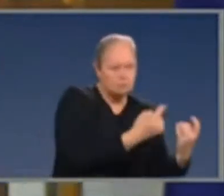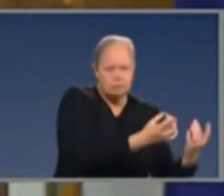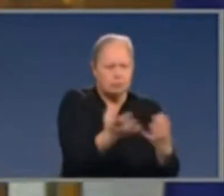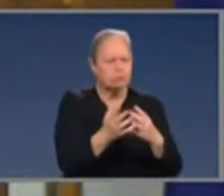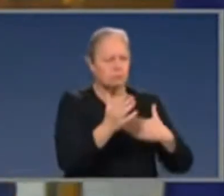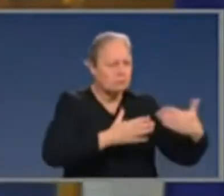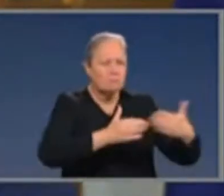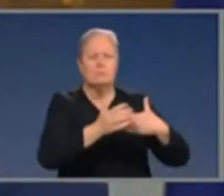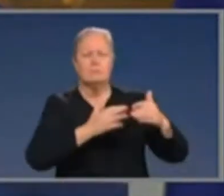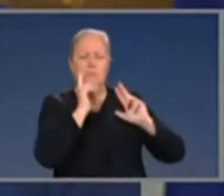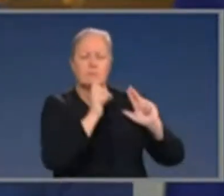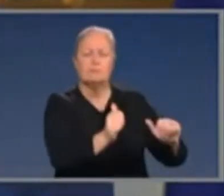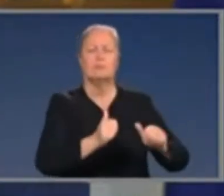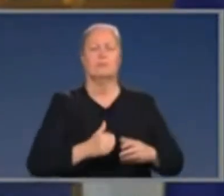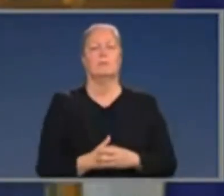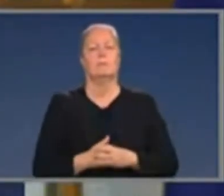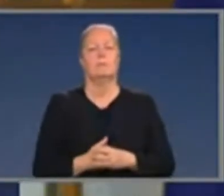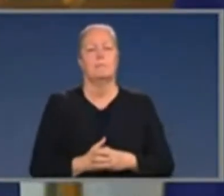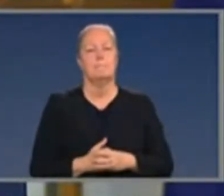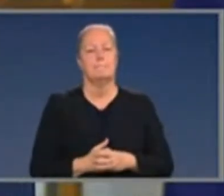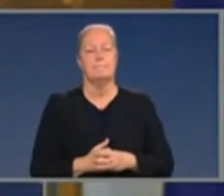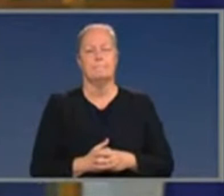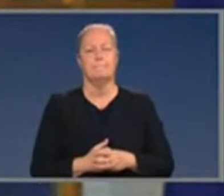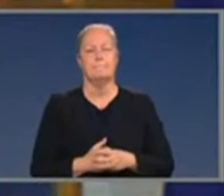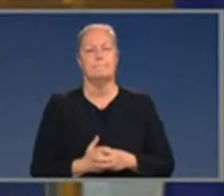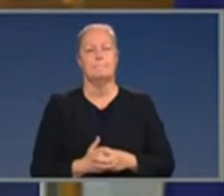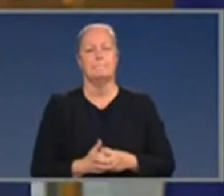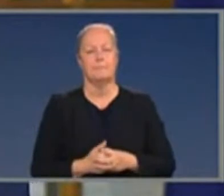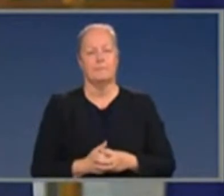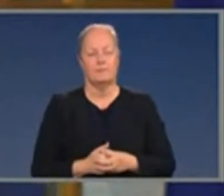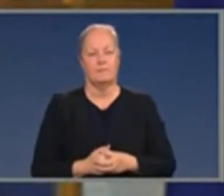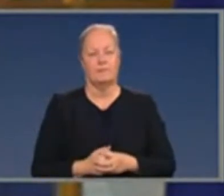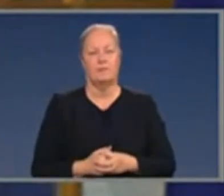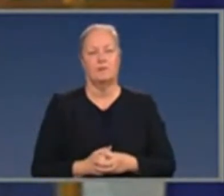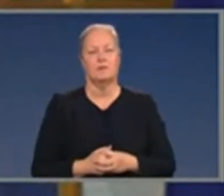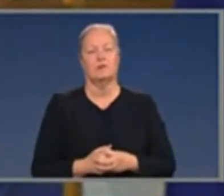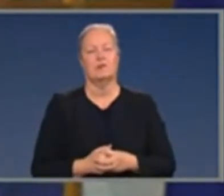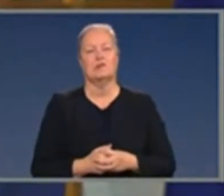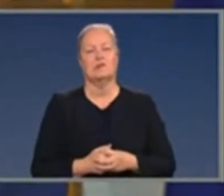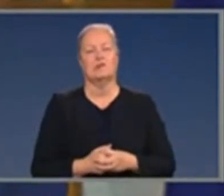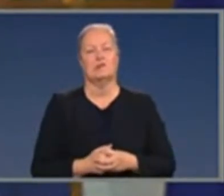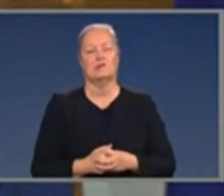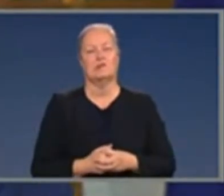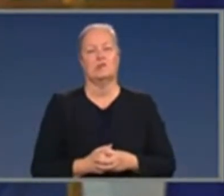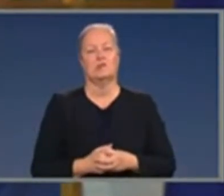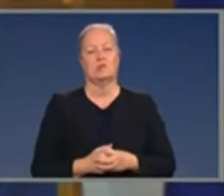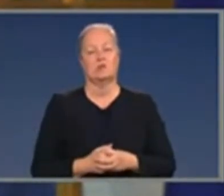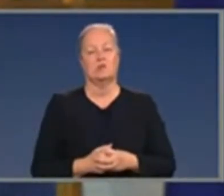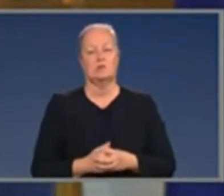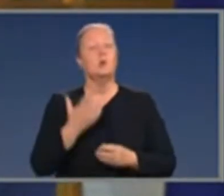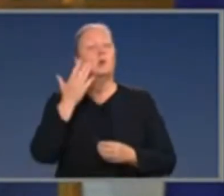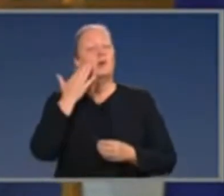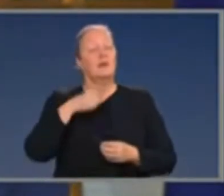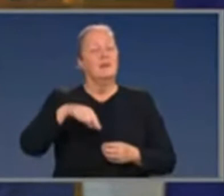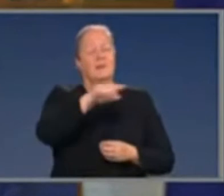have also decanted staff to private hospitals in significant numbers when they feel